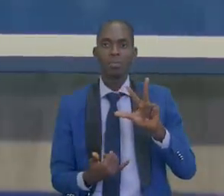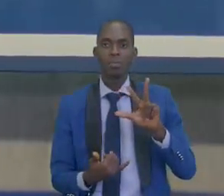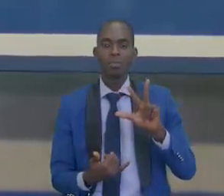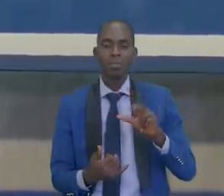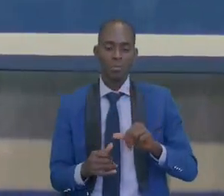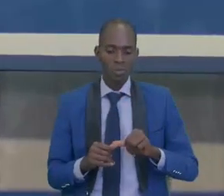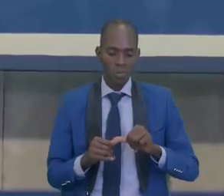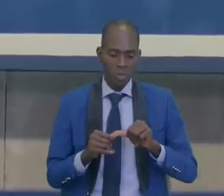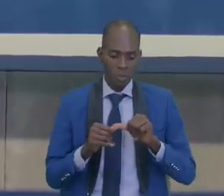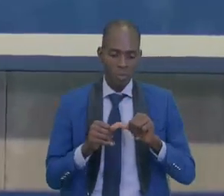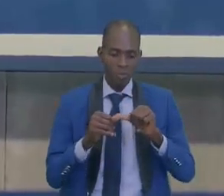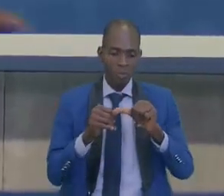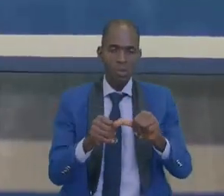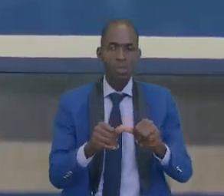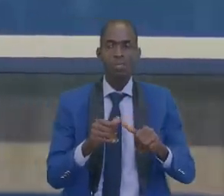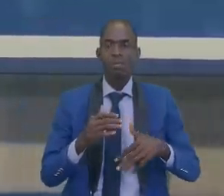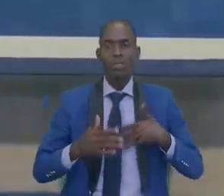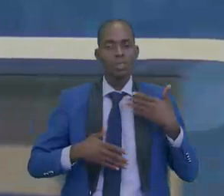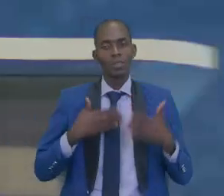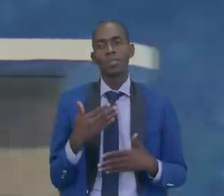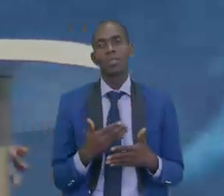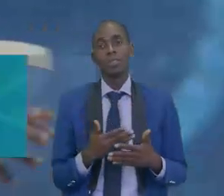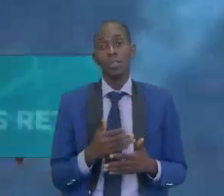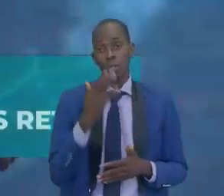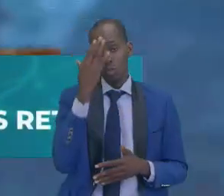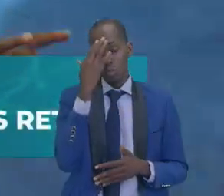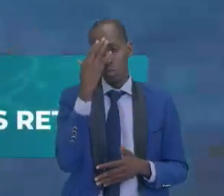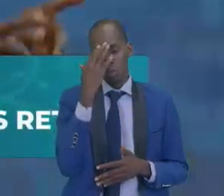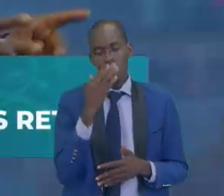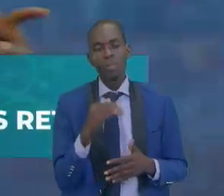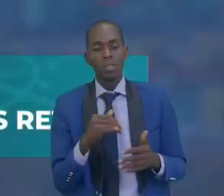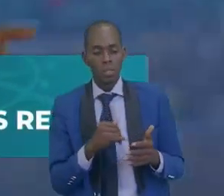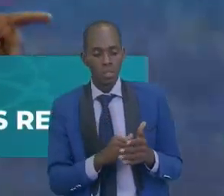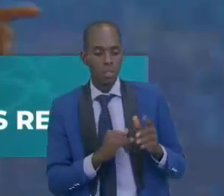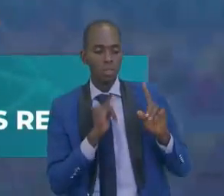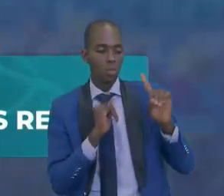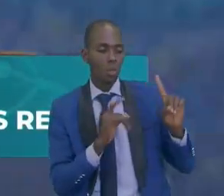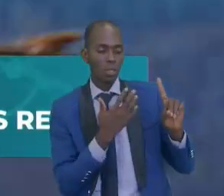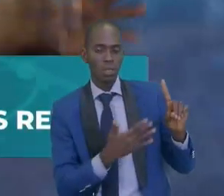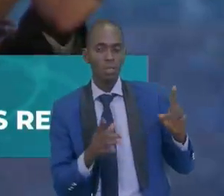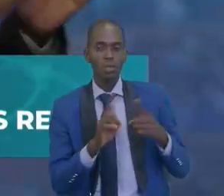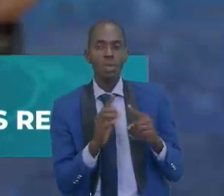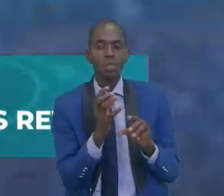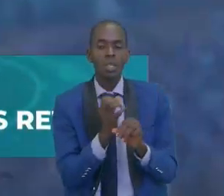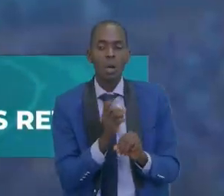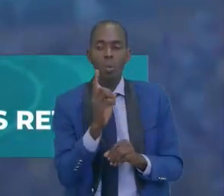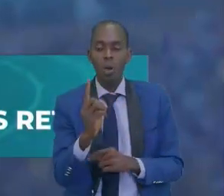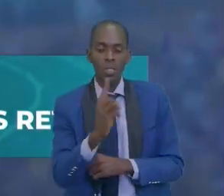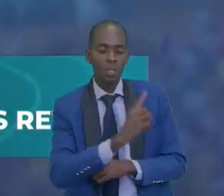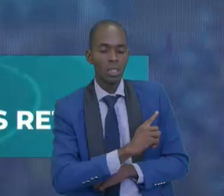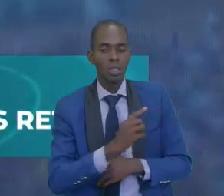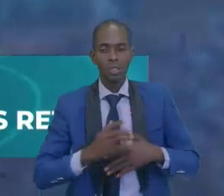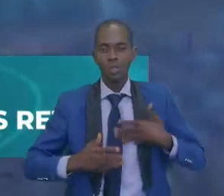perpetual joy. You know, it's one thing to have a one day joy at the